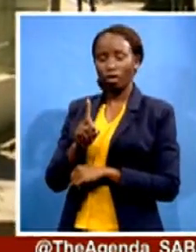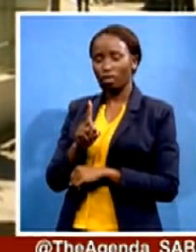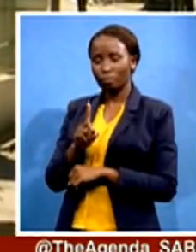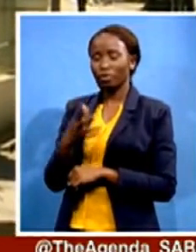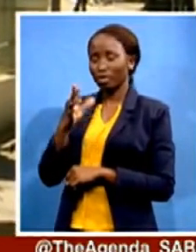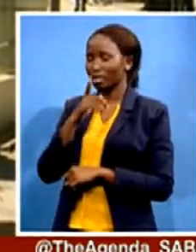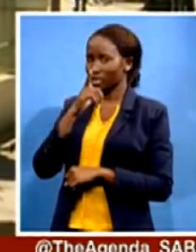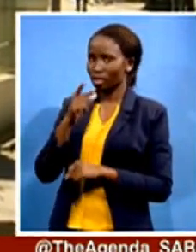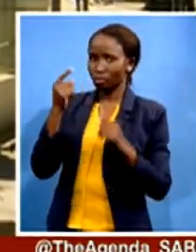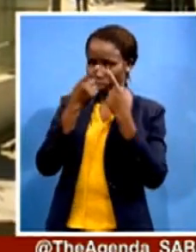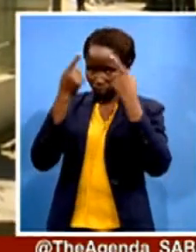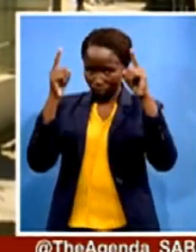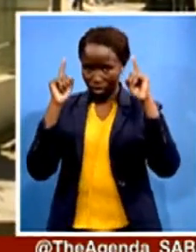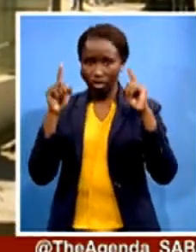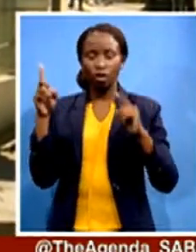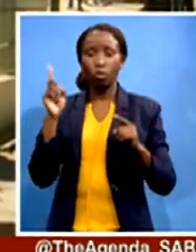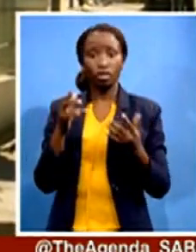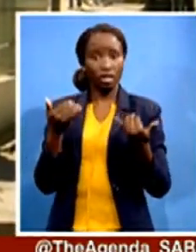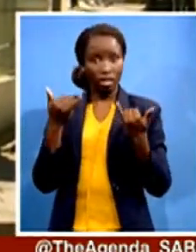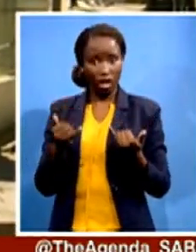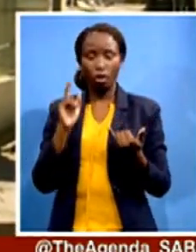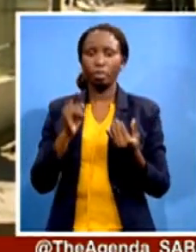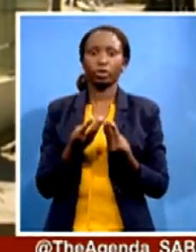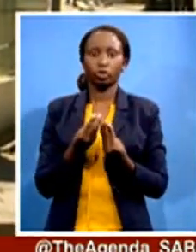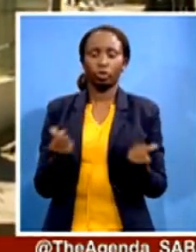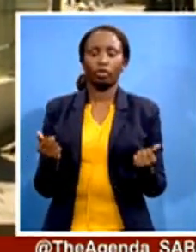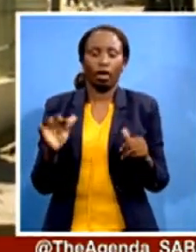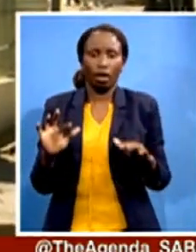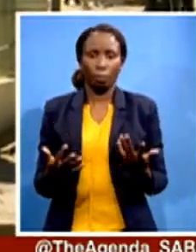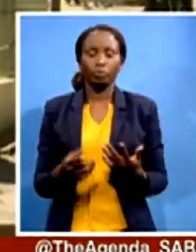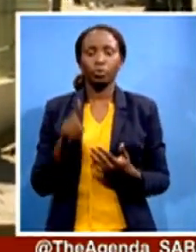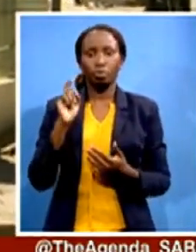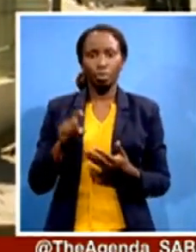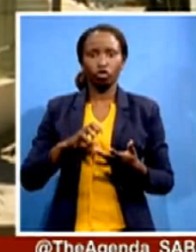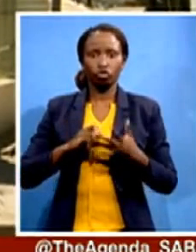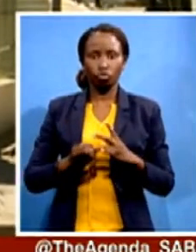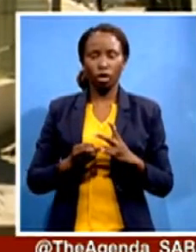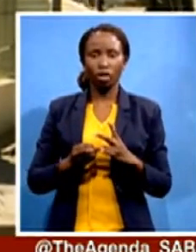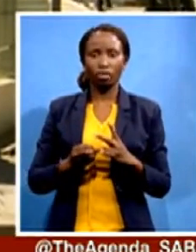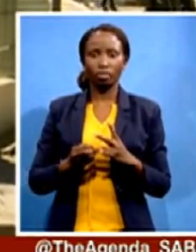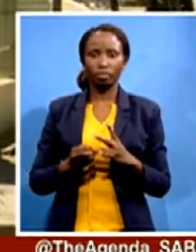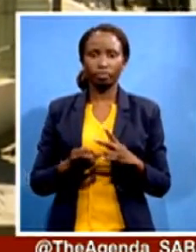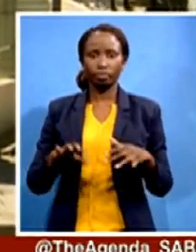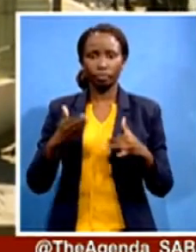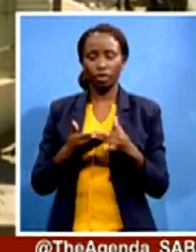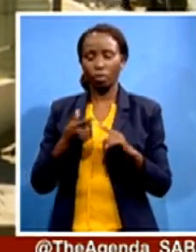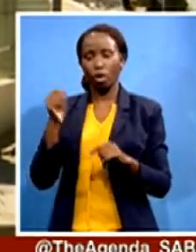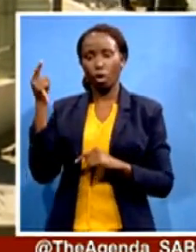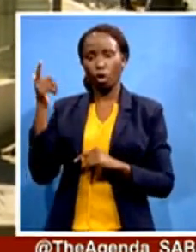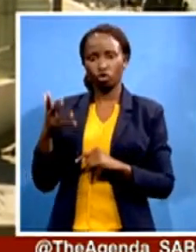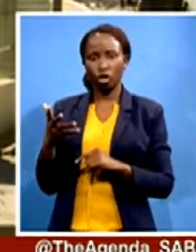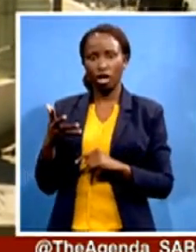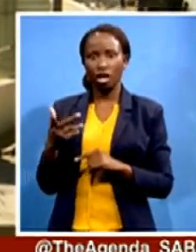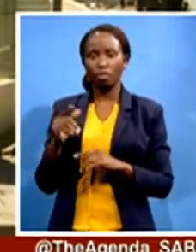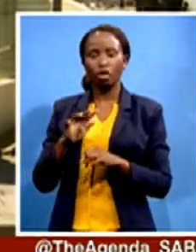down. We must lower the pace from the side of the lecturers. They must not issue out too much work to students, because